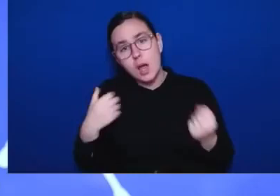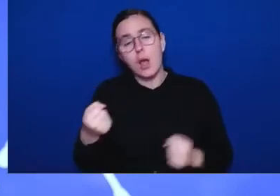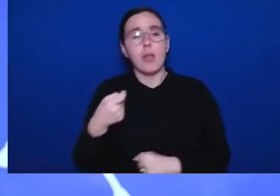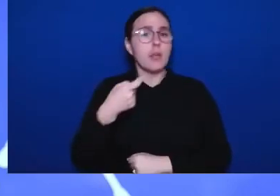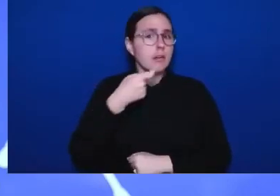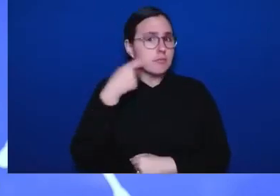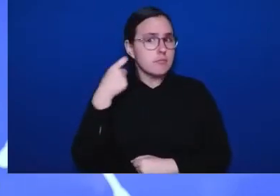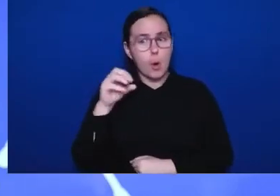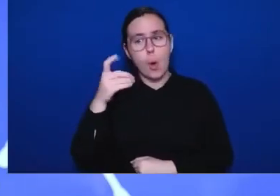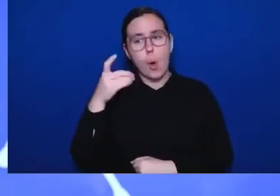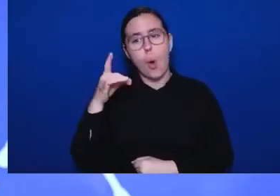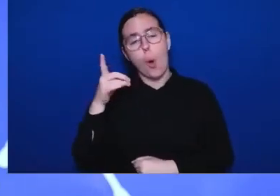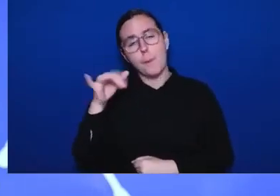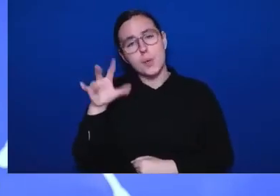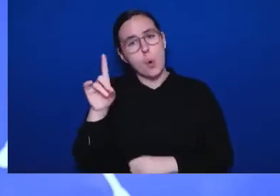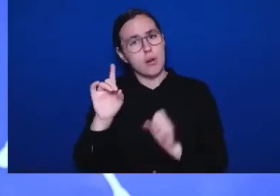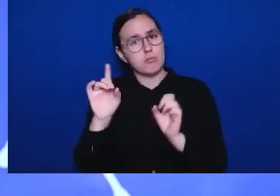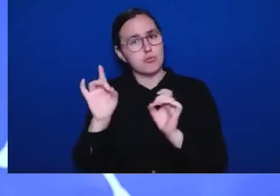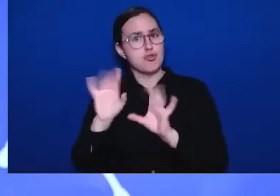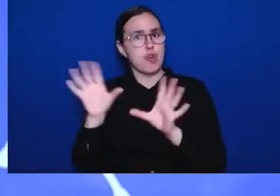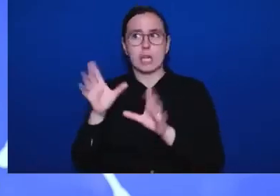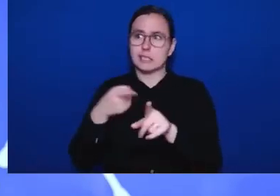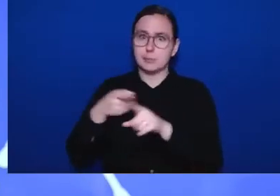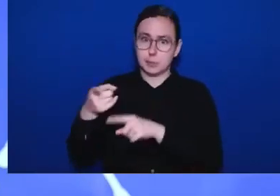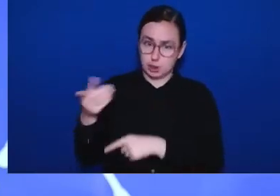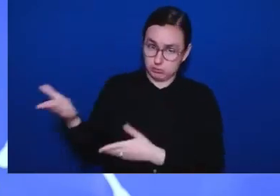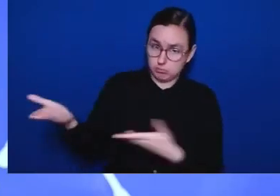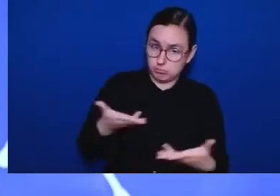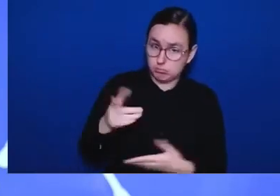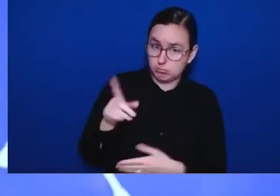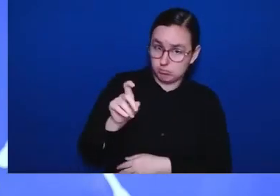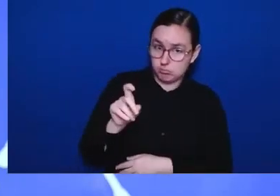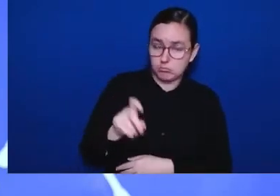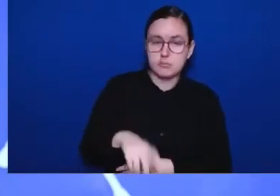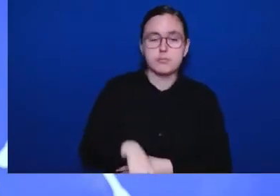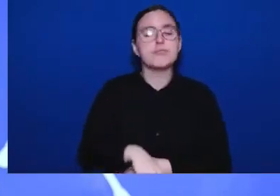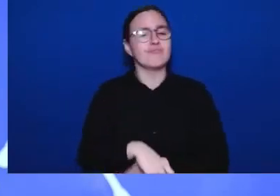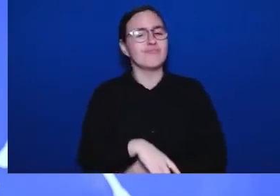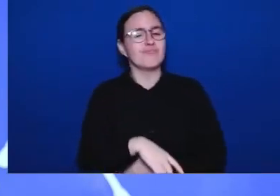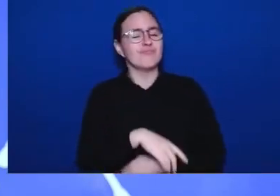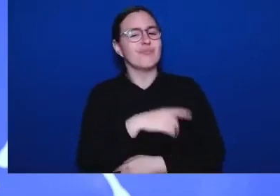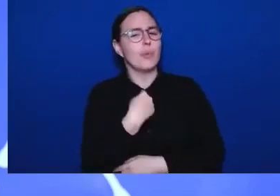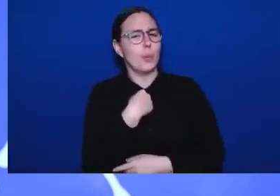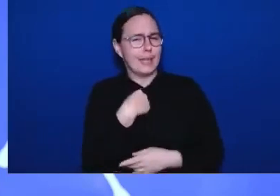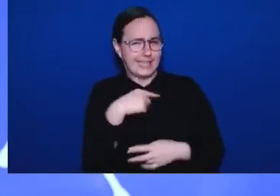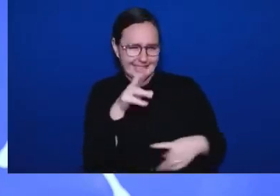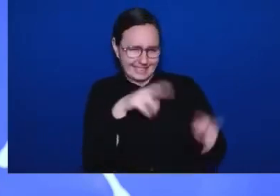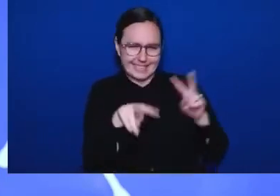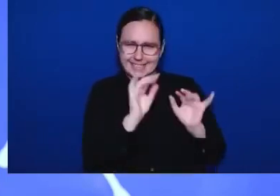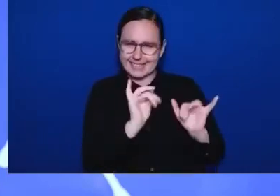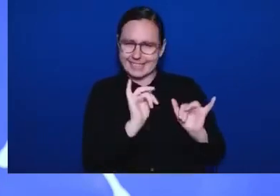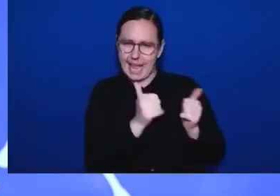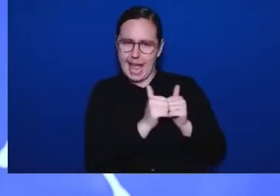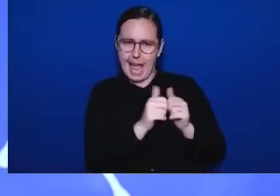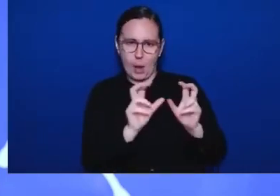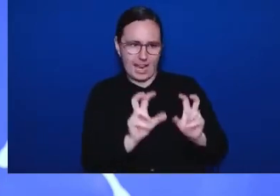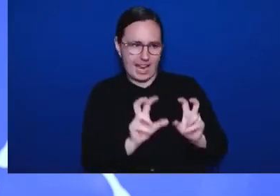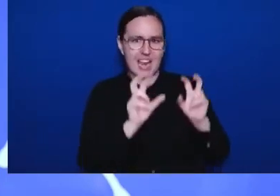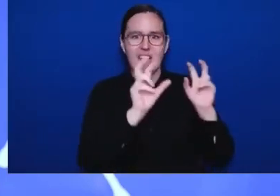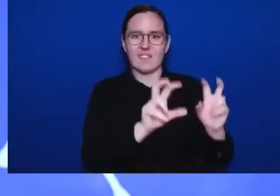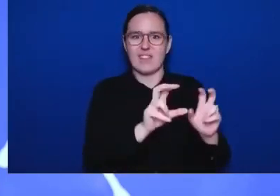on those. The investments in those areas are significant and massive. And if you look at the increase, we have the